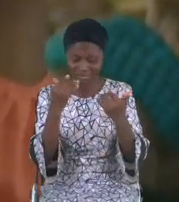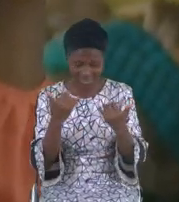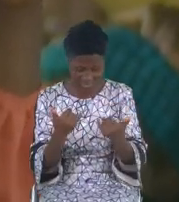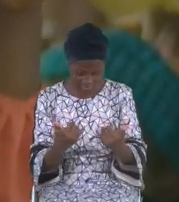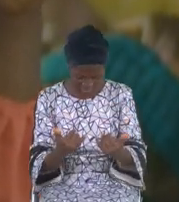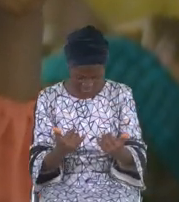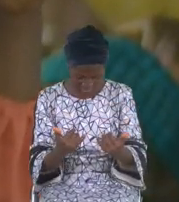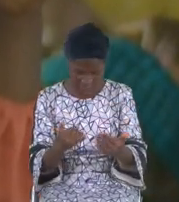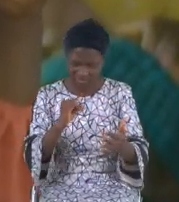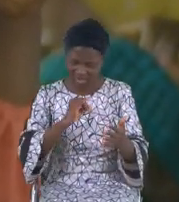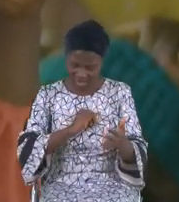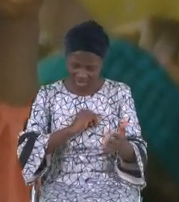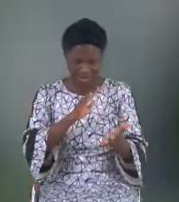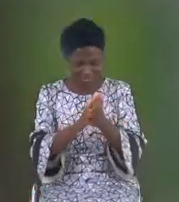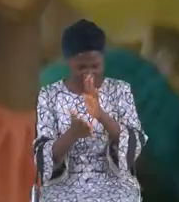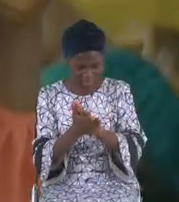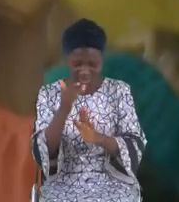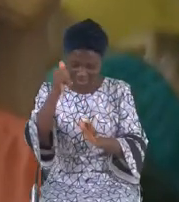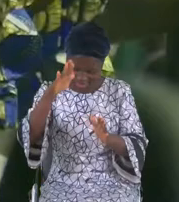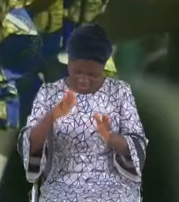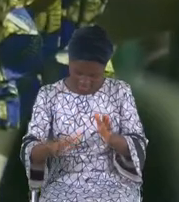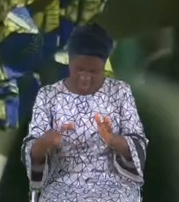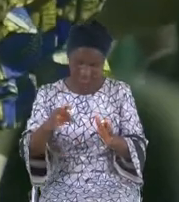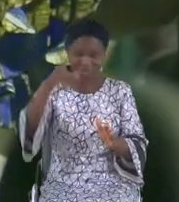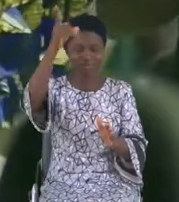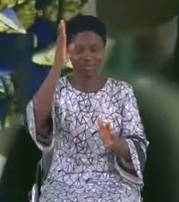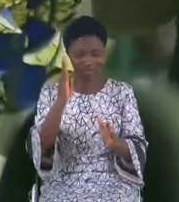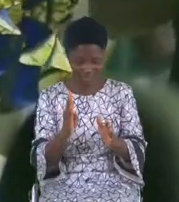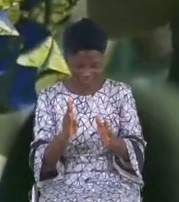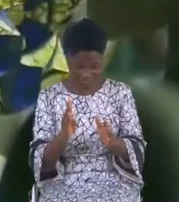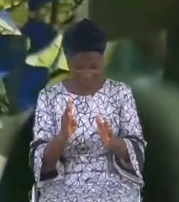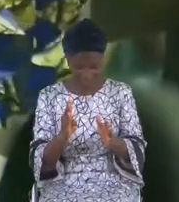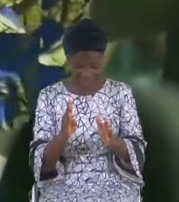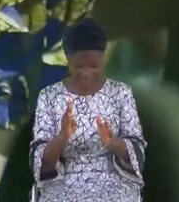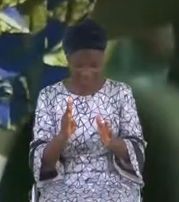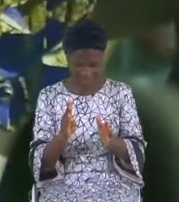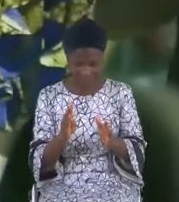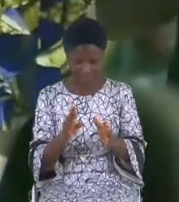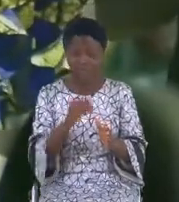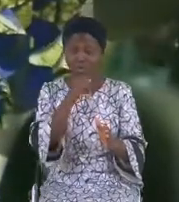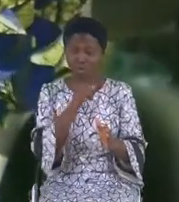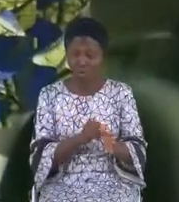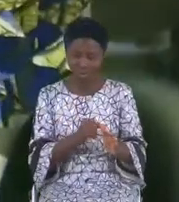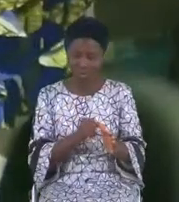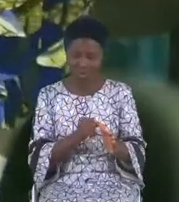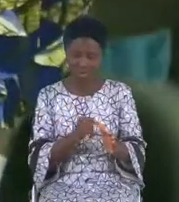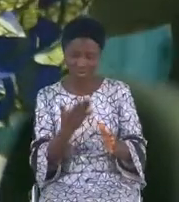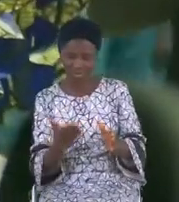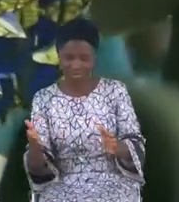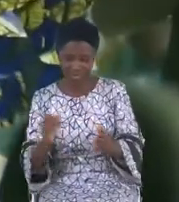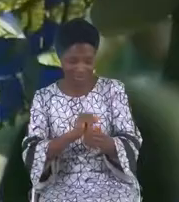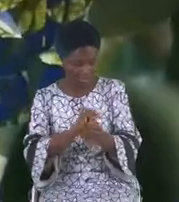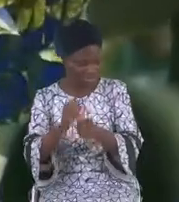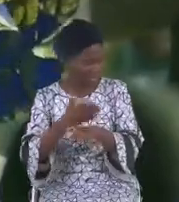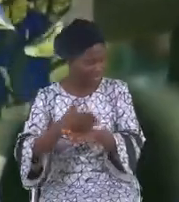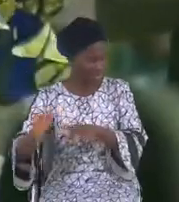become a child of god old things pass away now